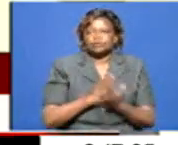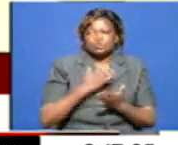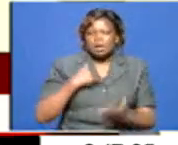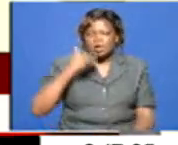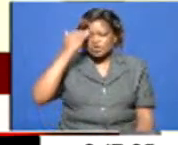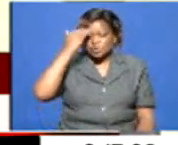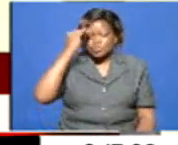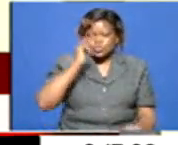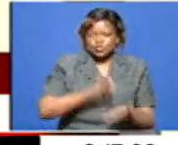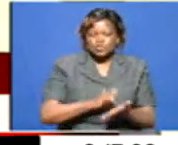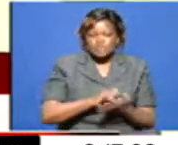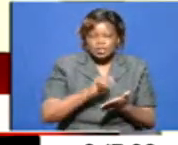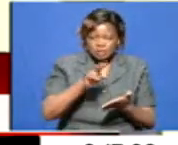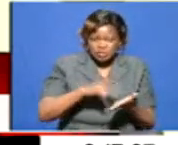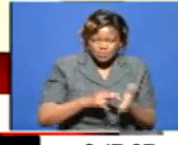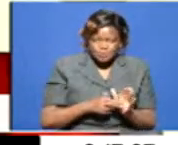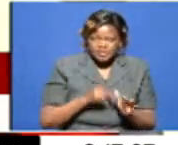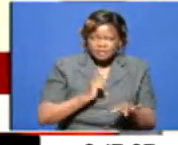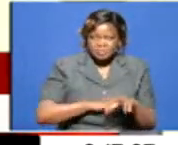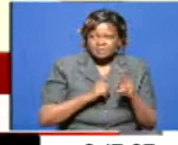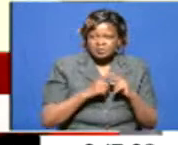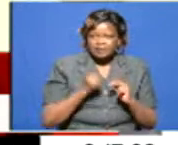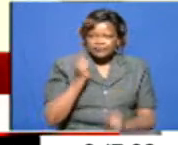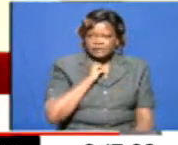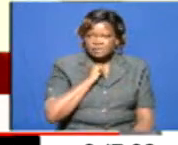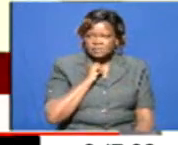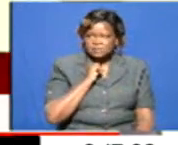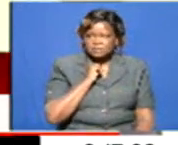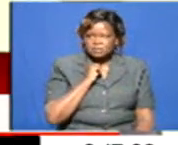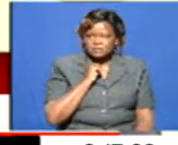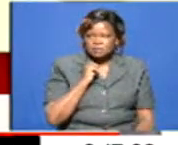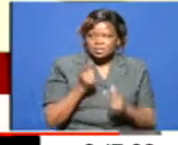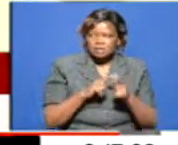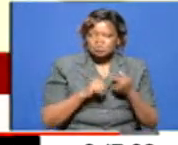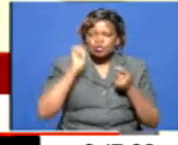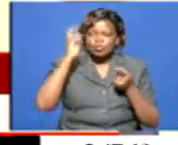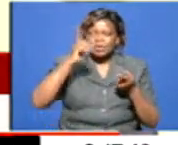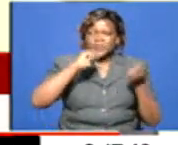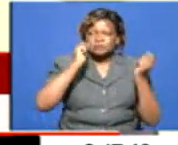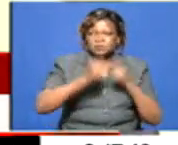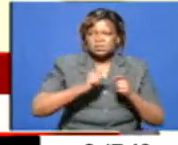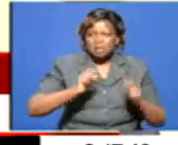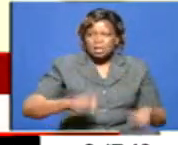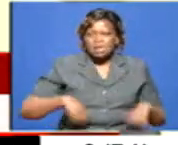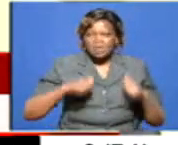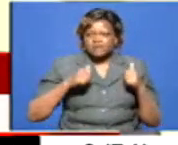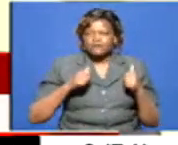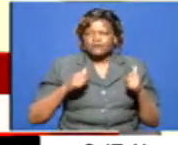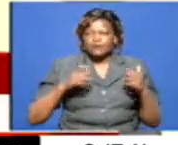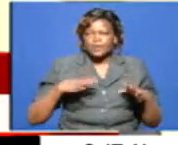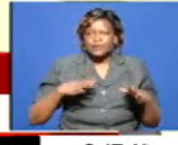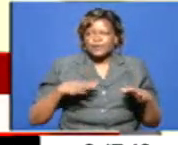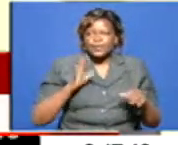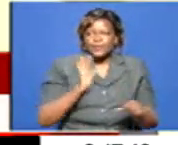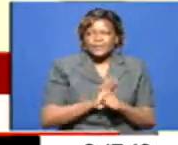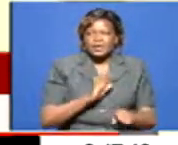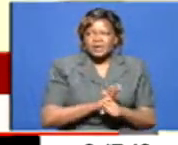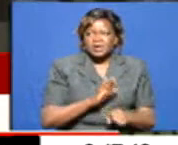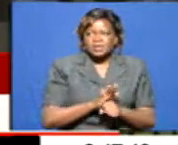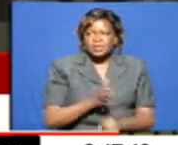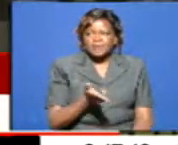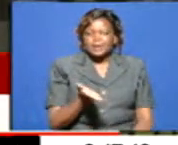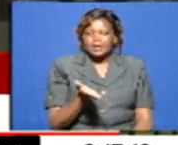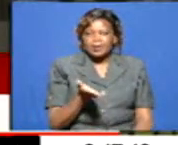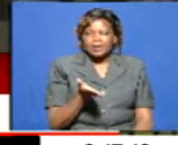hii mradi ukianza utabadilisha maisha ya watu wengi kabisa katika Kakamega